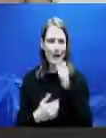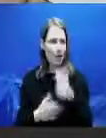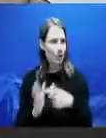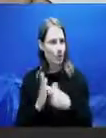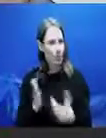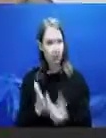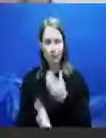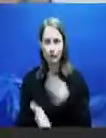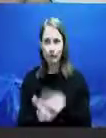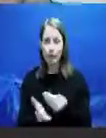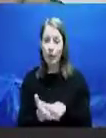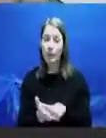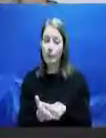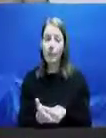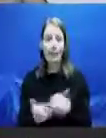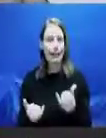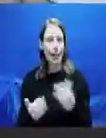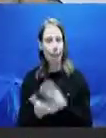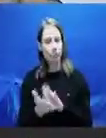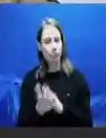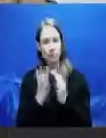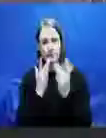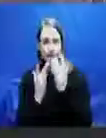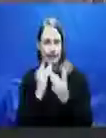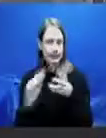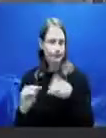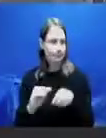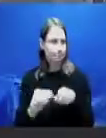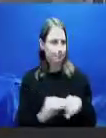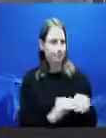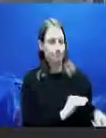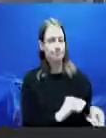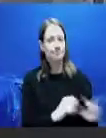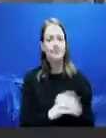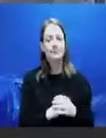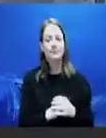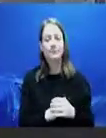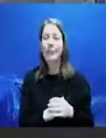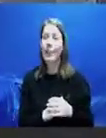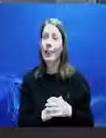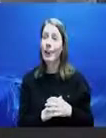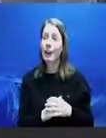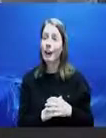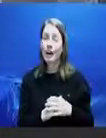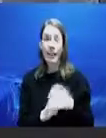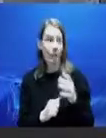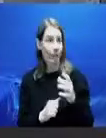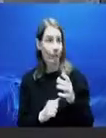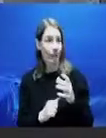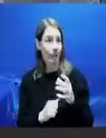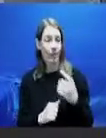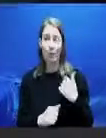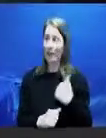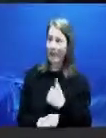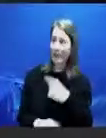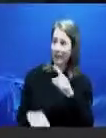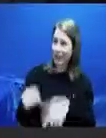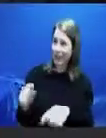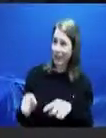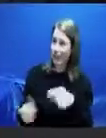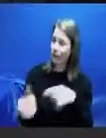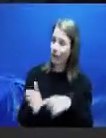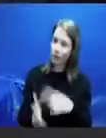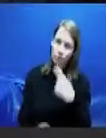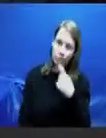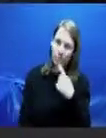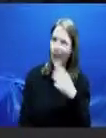that will have a lasting impact not only on our kids, but on the future of our nation. We can't afford to say, well, we'll make sure more kids are college